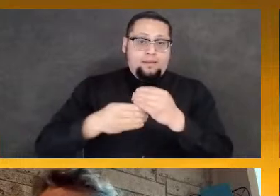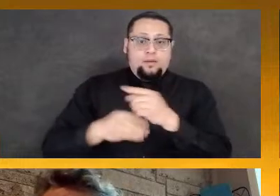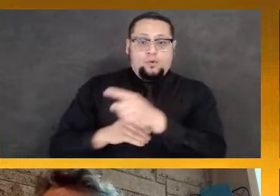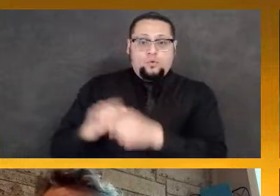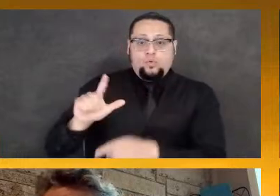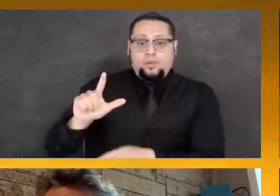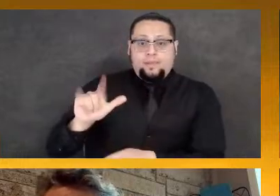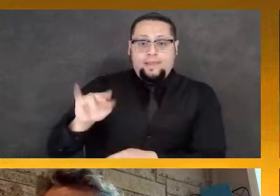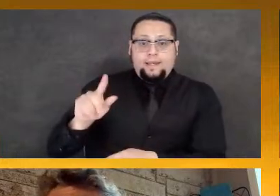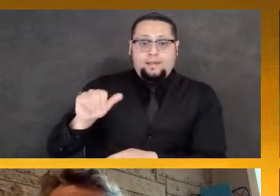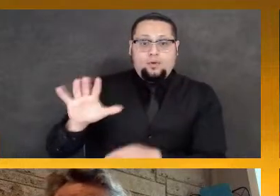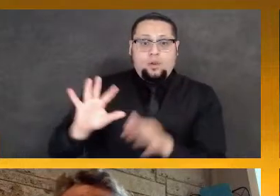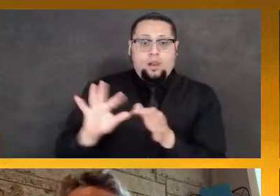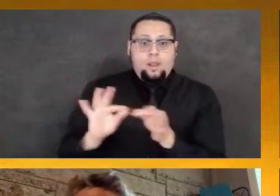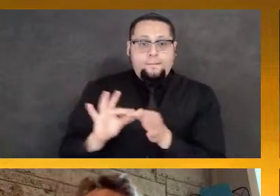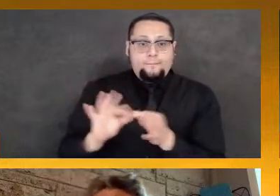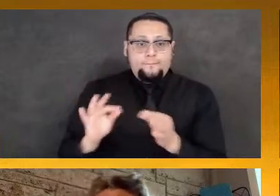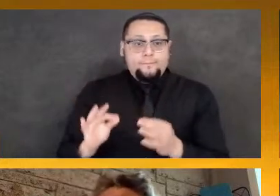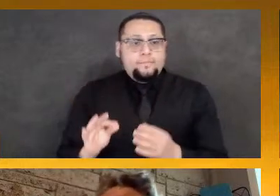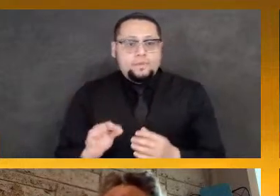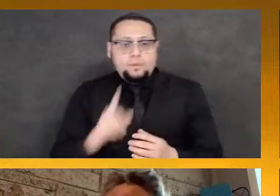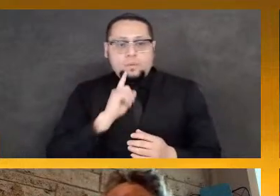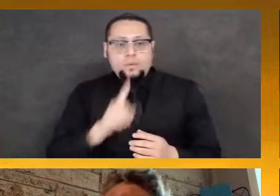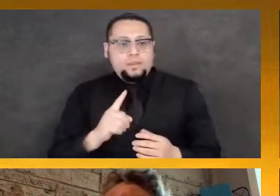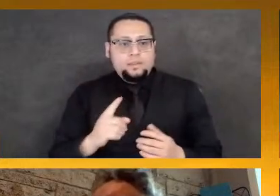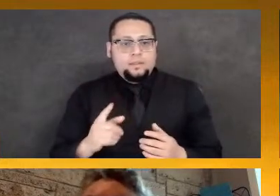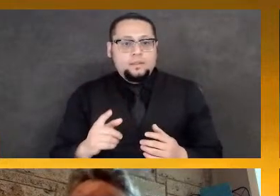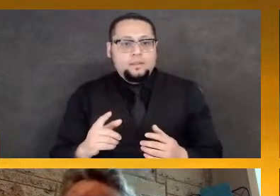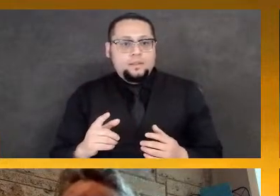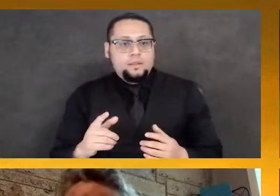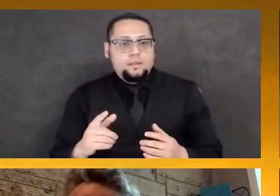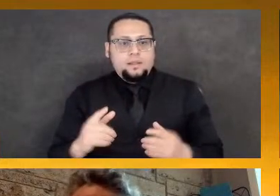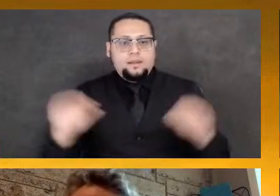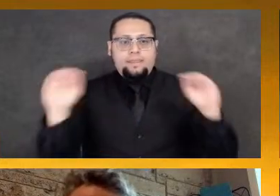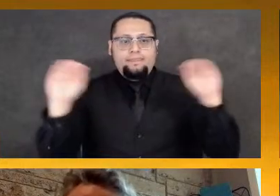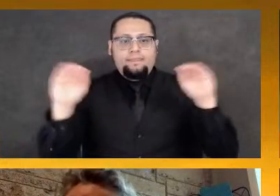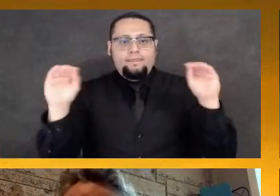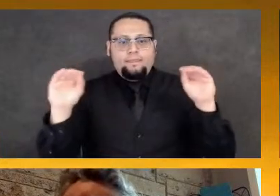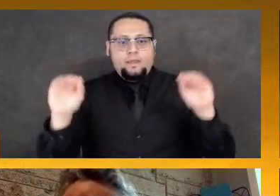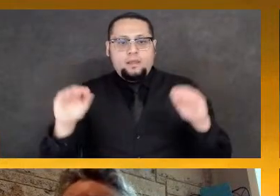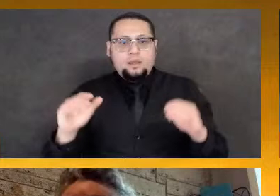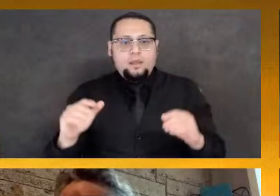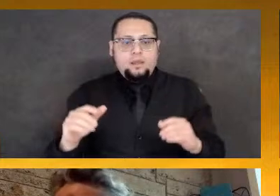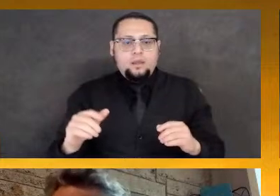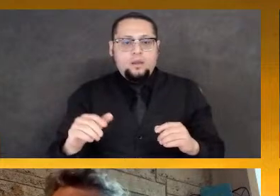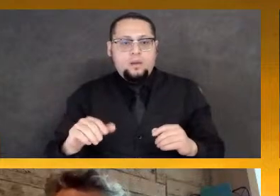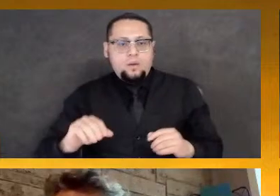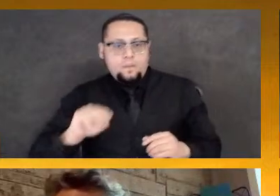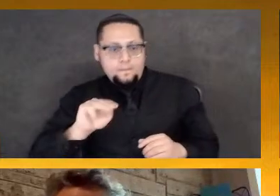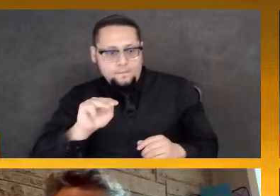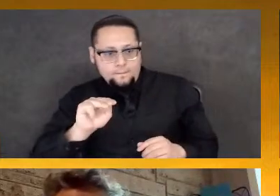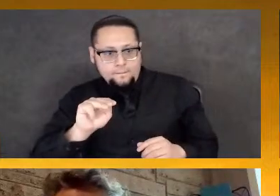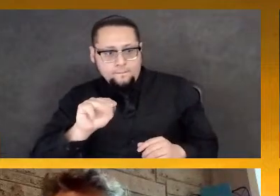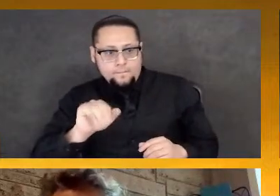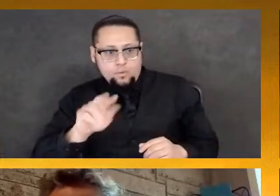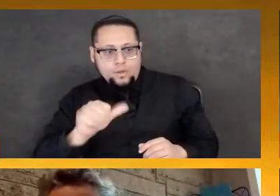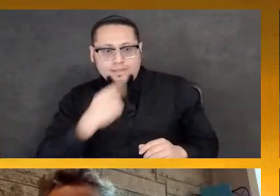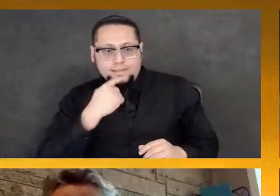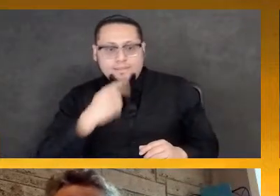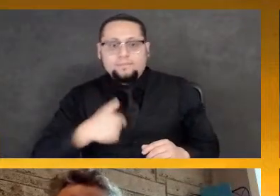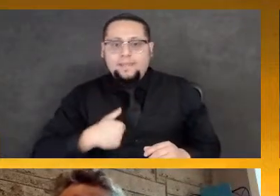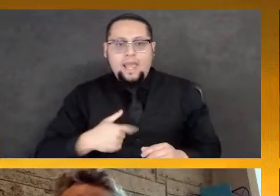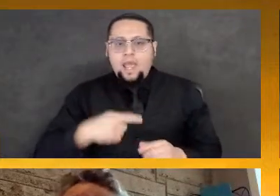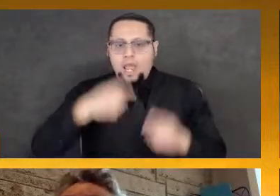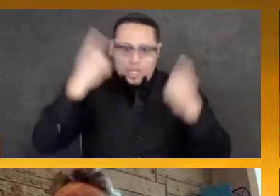Linda's comment, we basically there isn't one. Well, I completely agree with Linda.